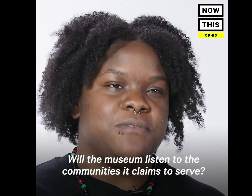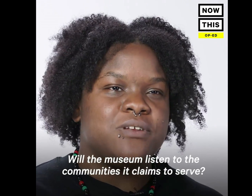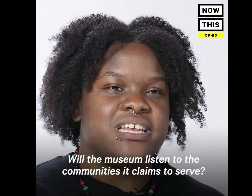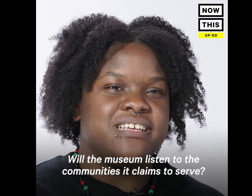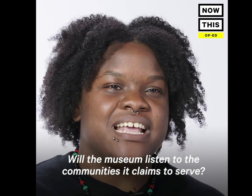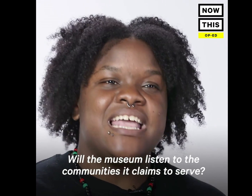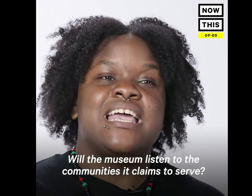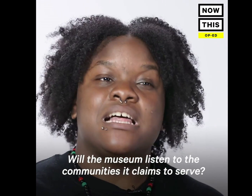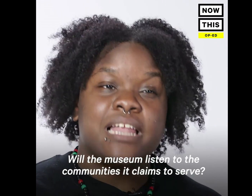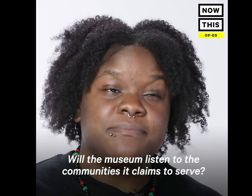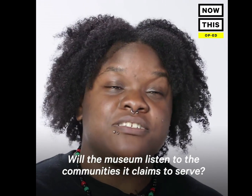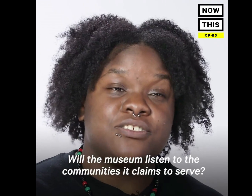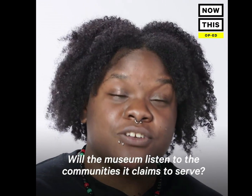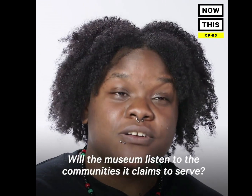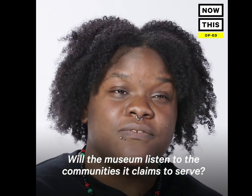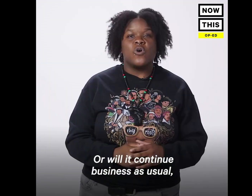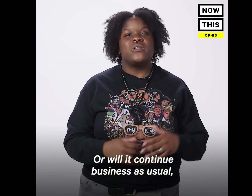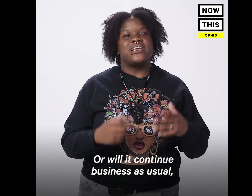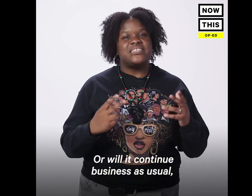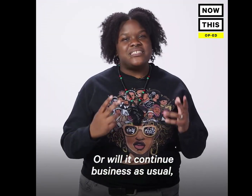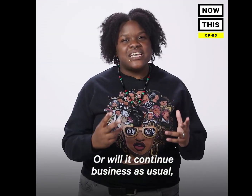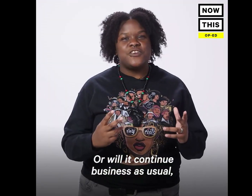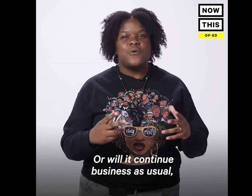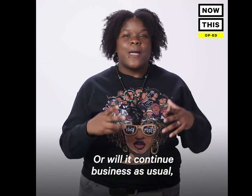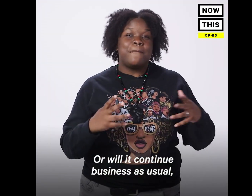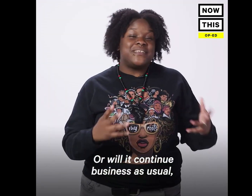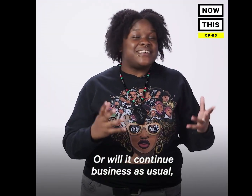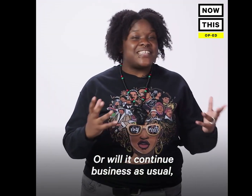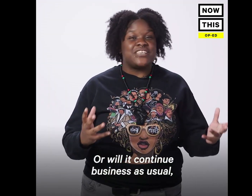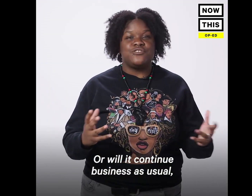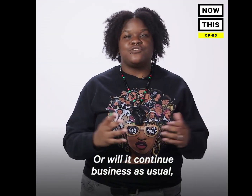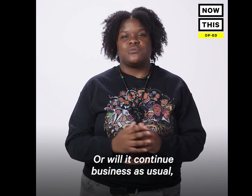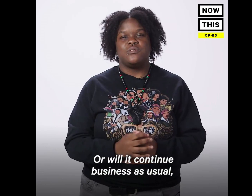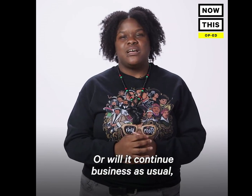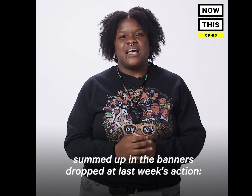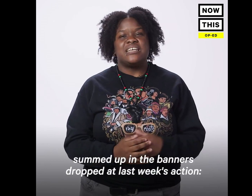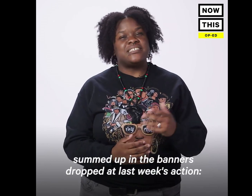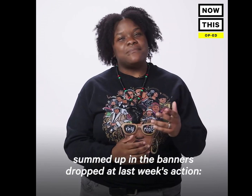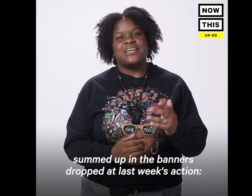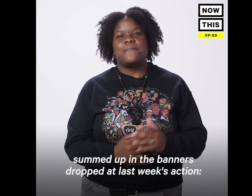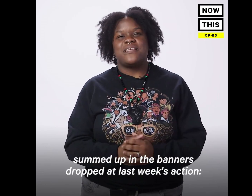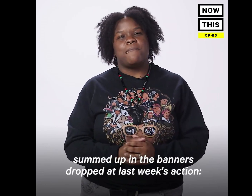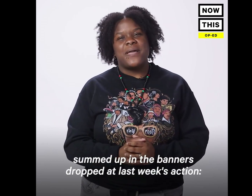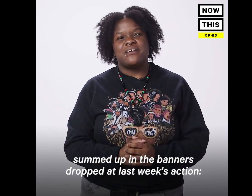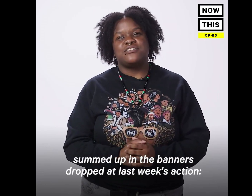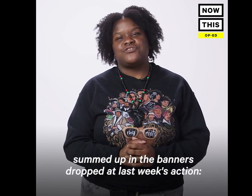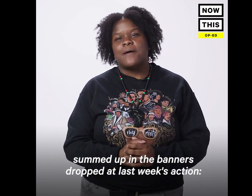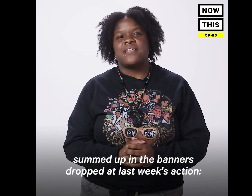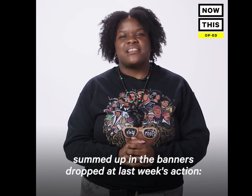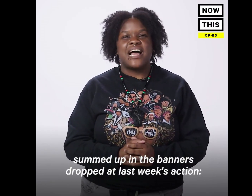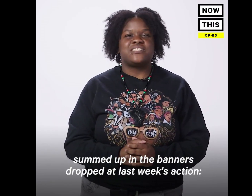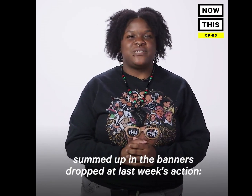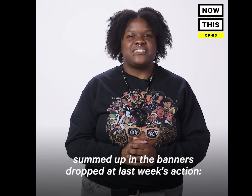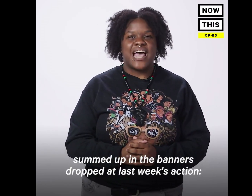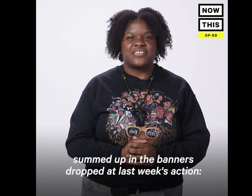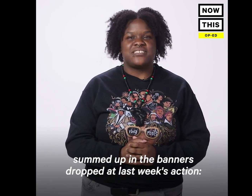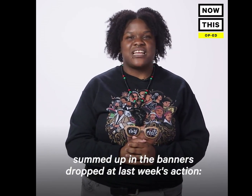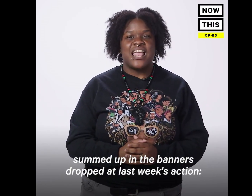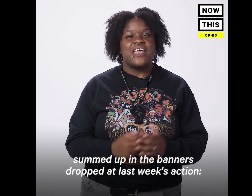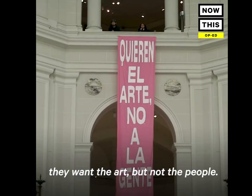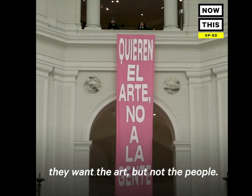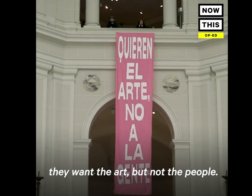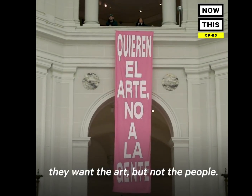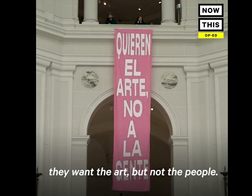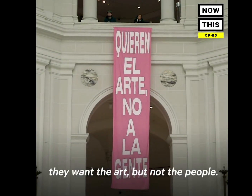to the communities it claims to serve, or will it continue business as usual? Summed up in the banners dropped at last week's